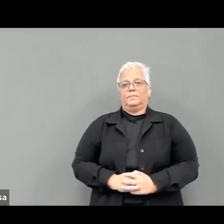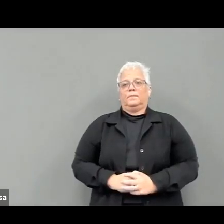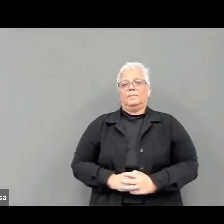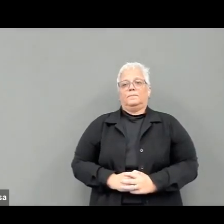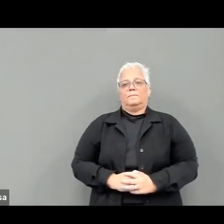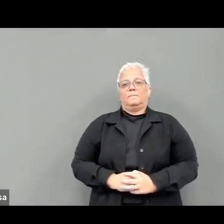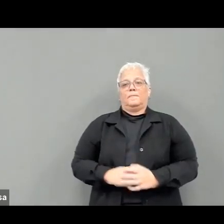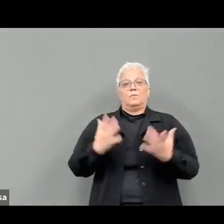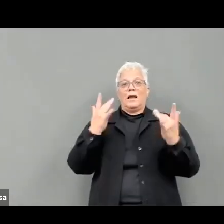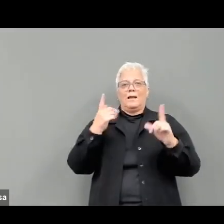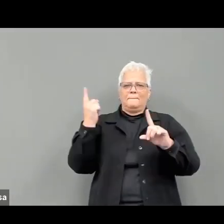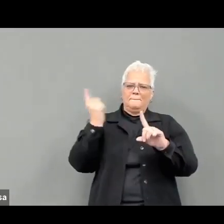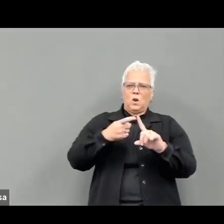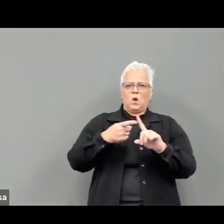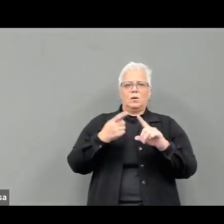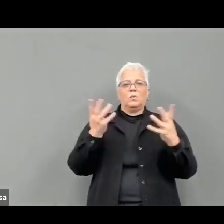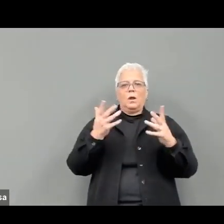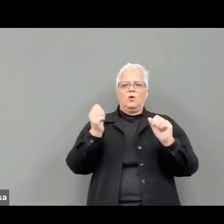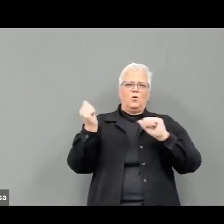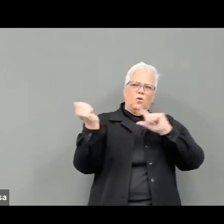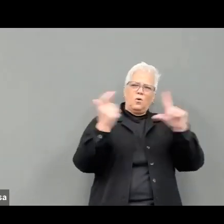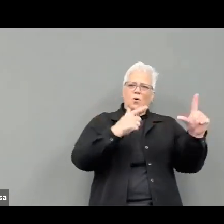ahead at this time and